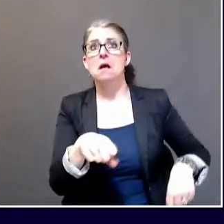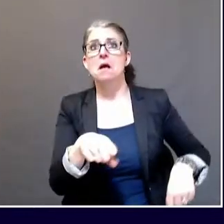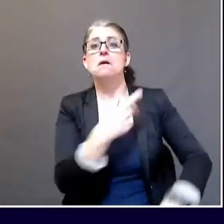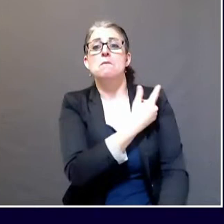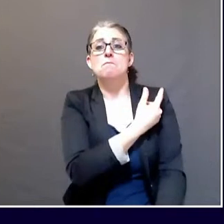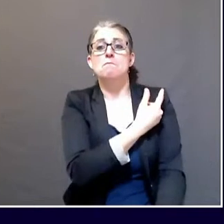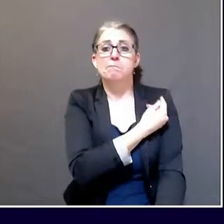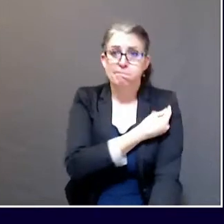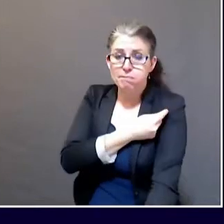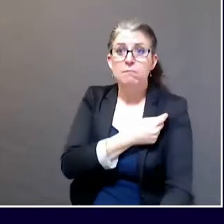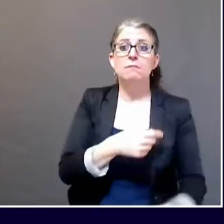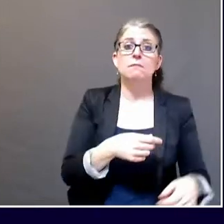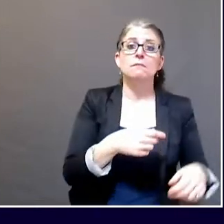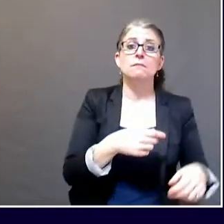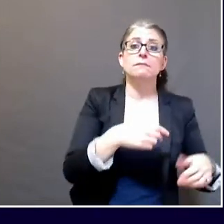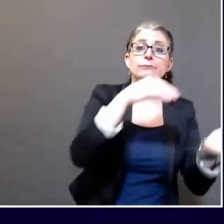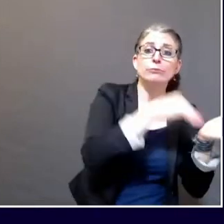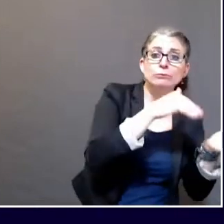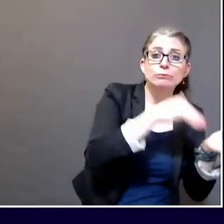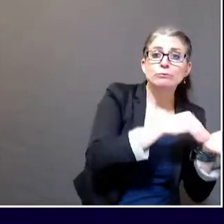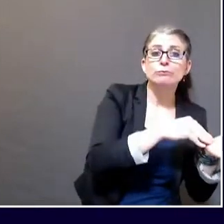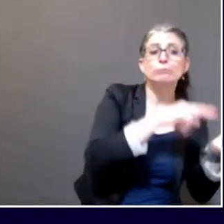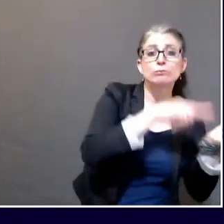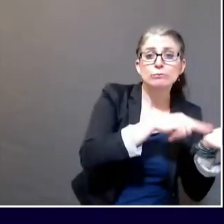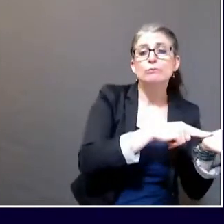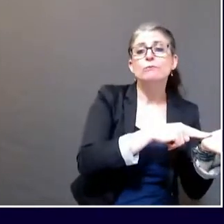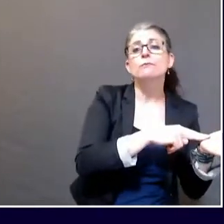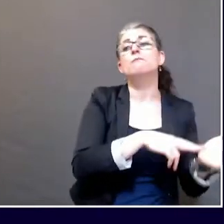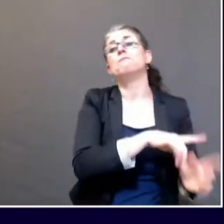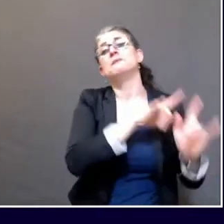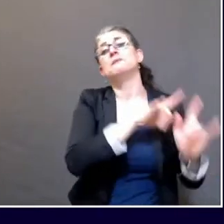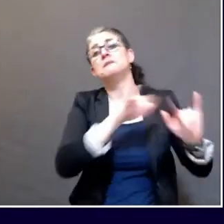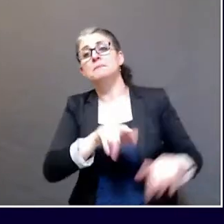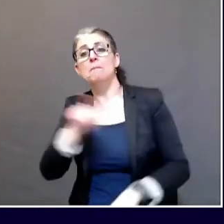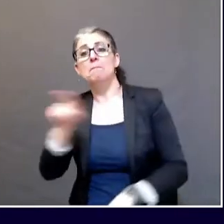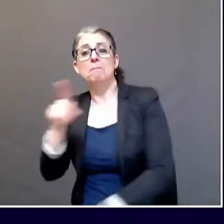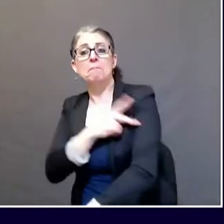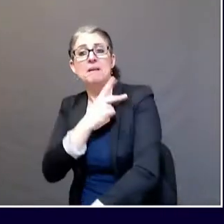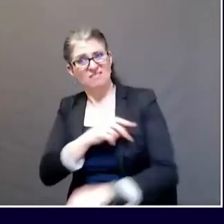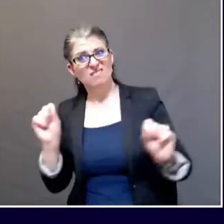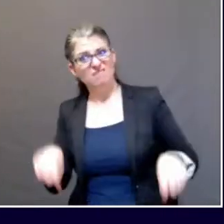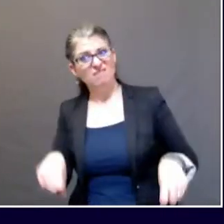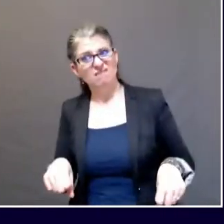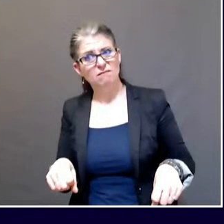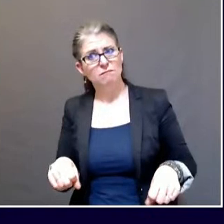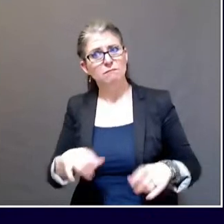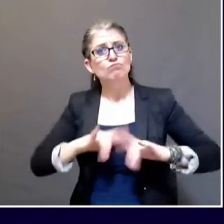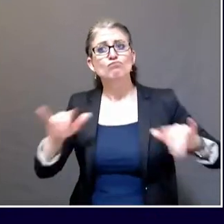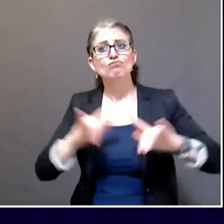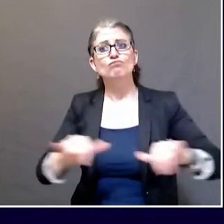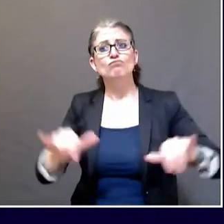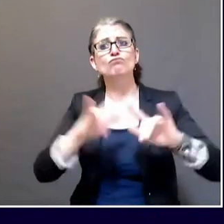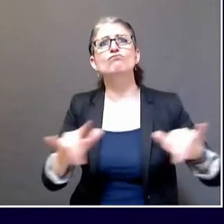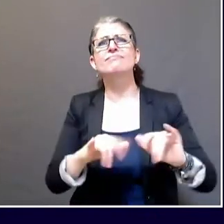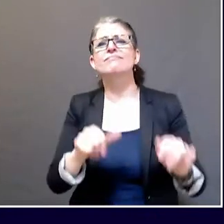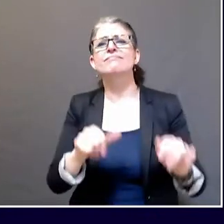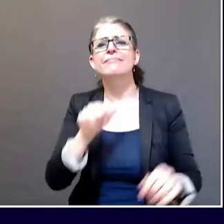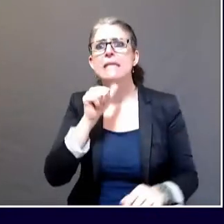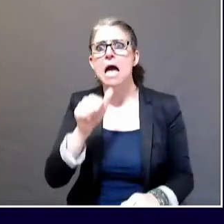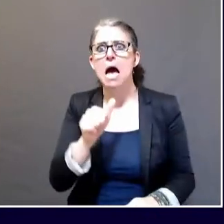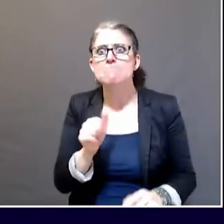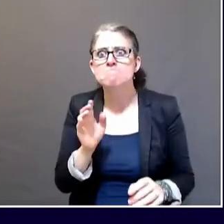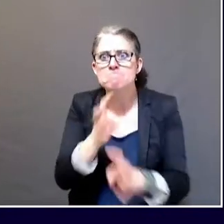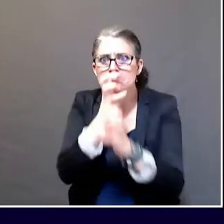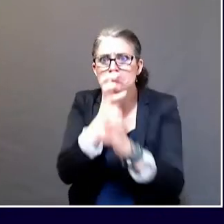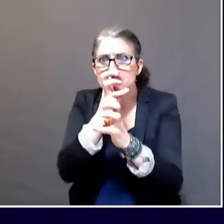that are able to do both. It's not as if there is a dedicated channel only for healthcare providers and a separate